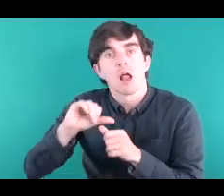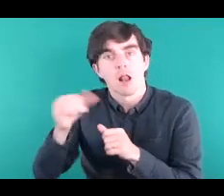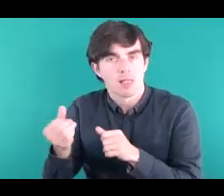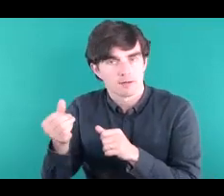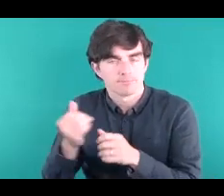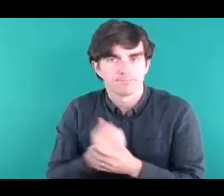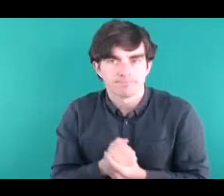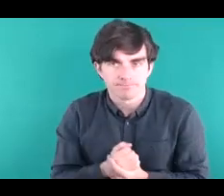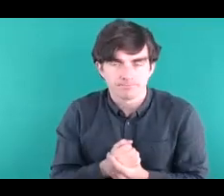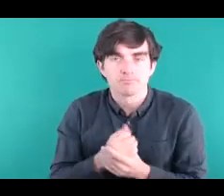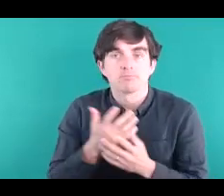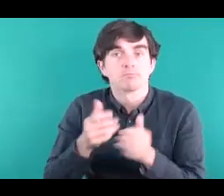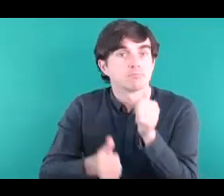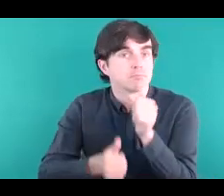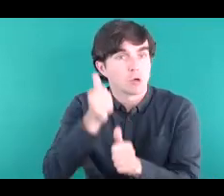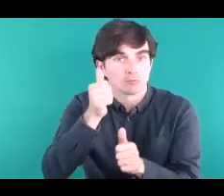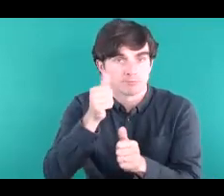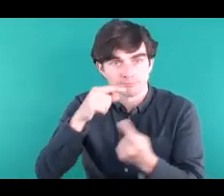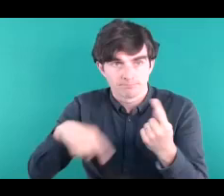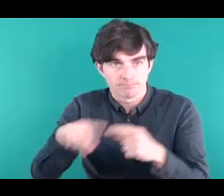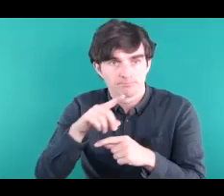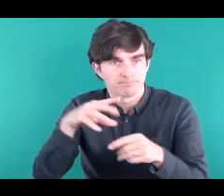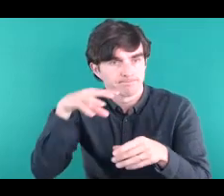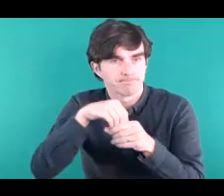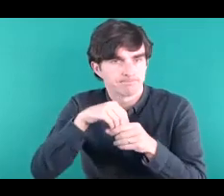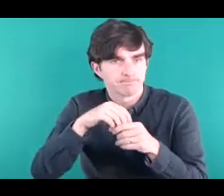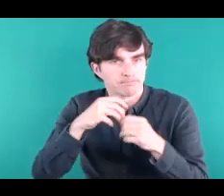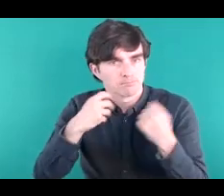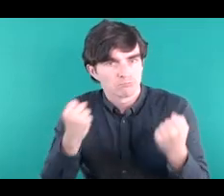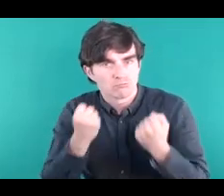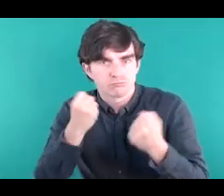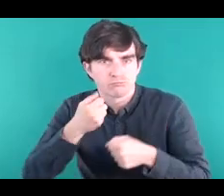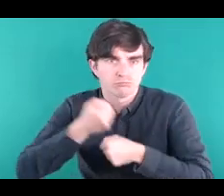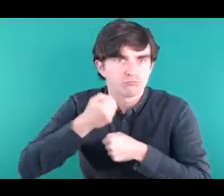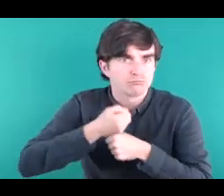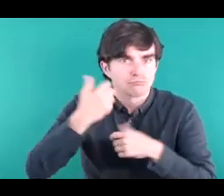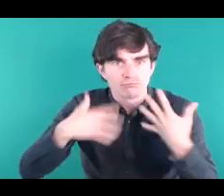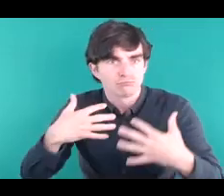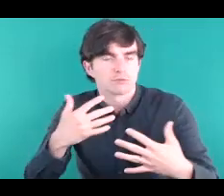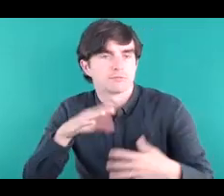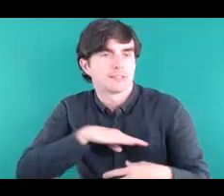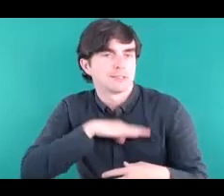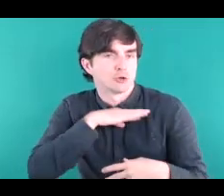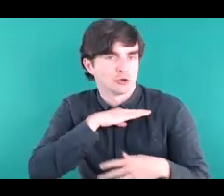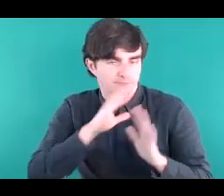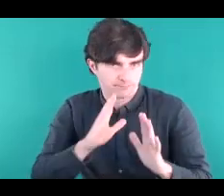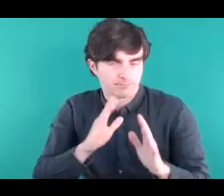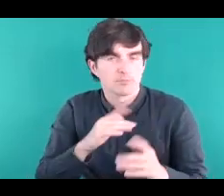disability, majority are those who have physical disabilities, followed by